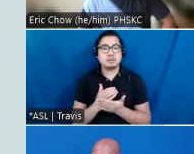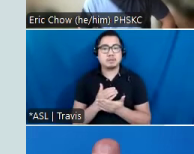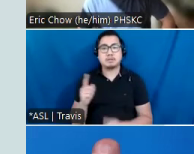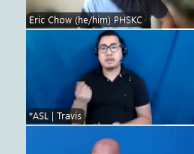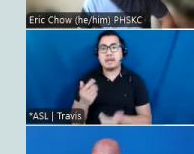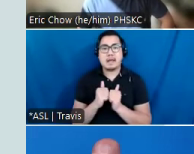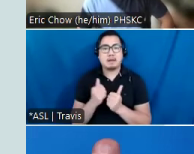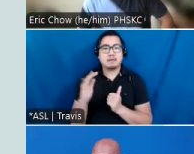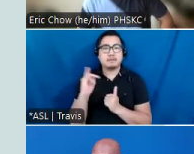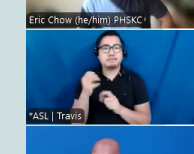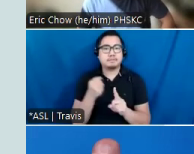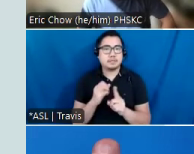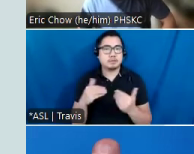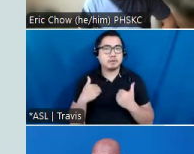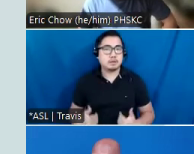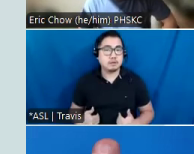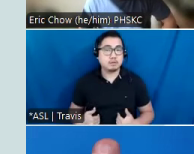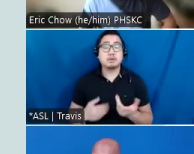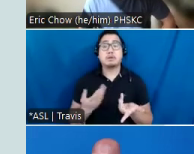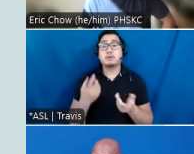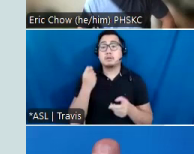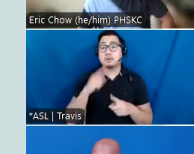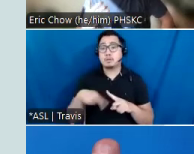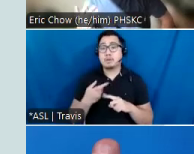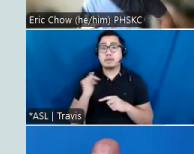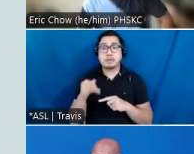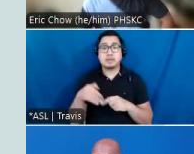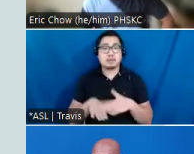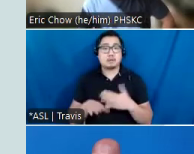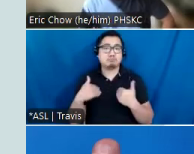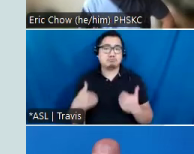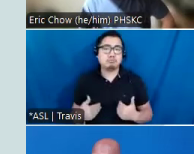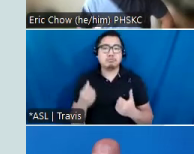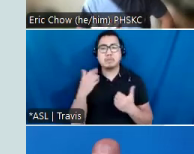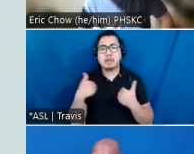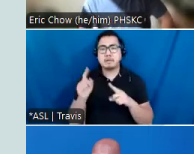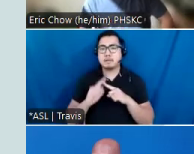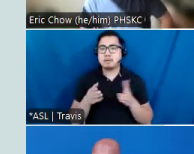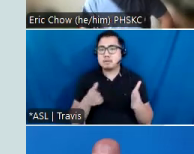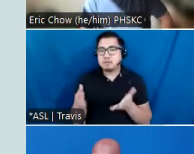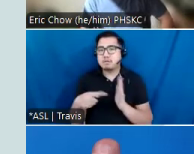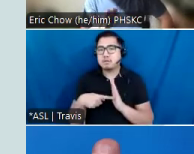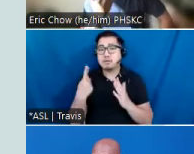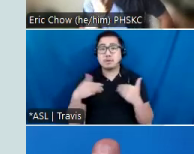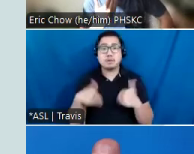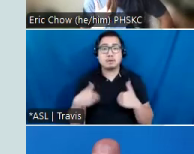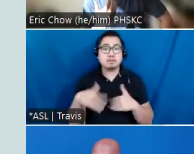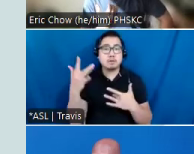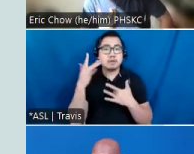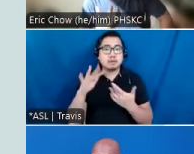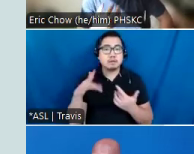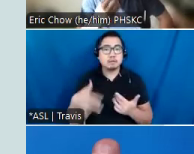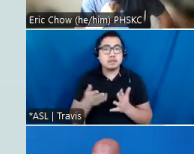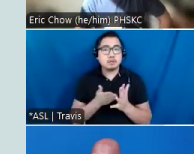affects your body. So when your infection enters the body, and that could be through many different ways. For respiratory viruses, this is usually through